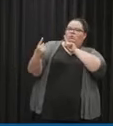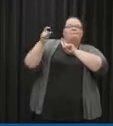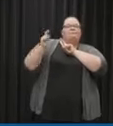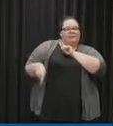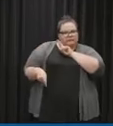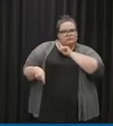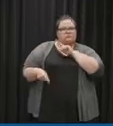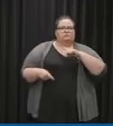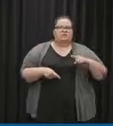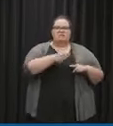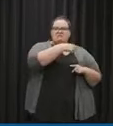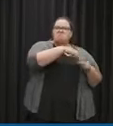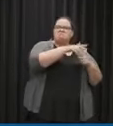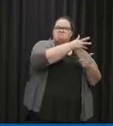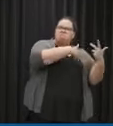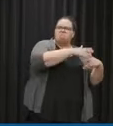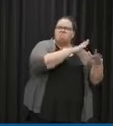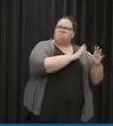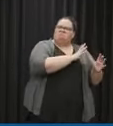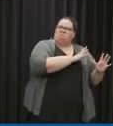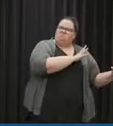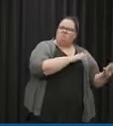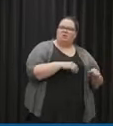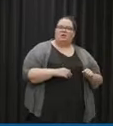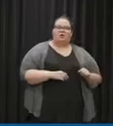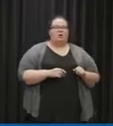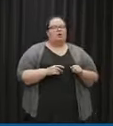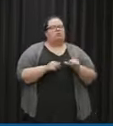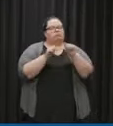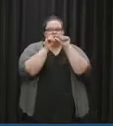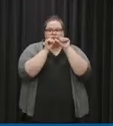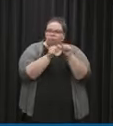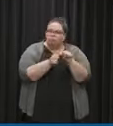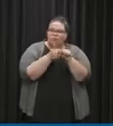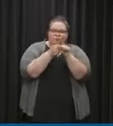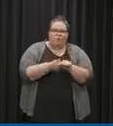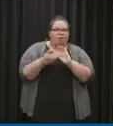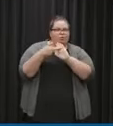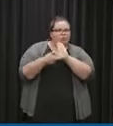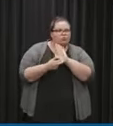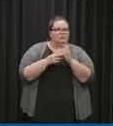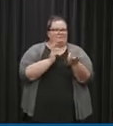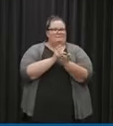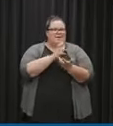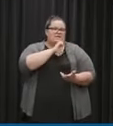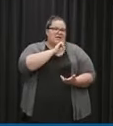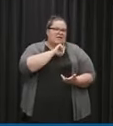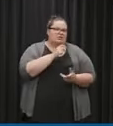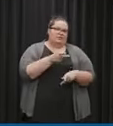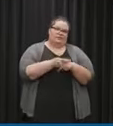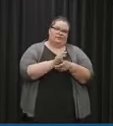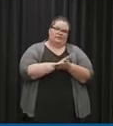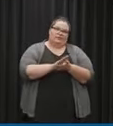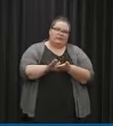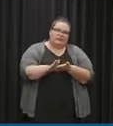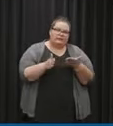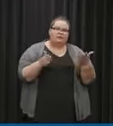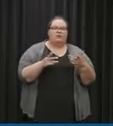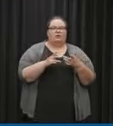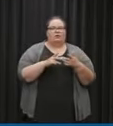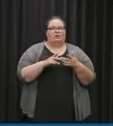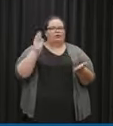We will continue to encourage age-appropriate practices within the groups, such as proper hygiene etiquette,